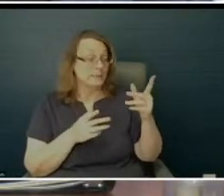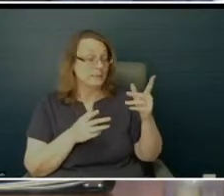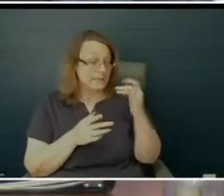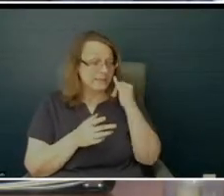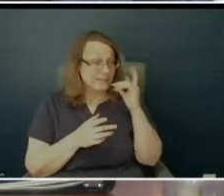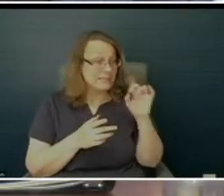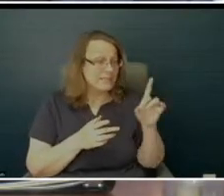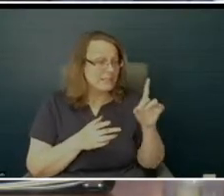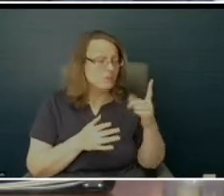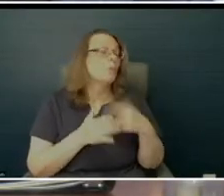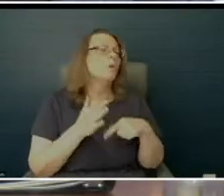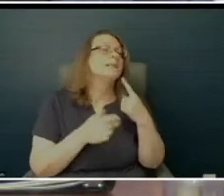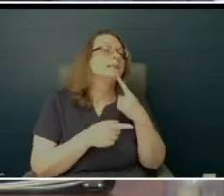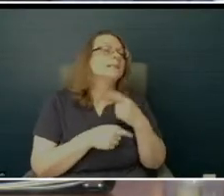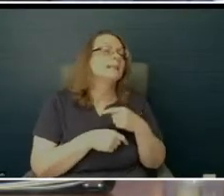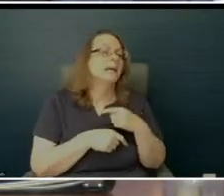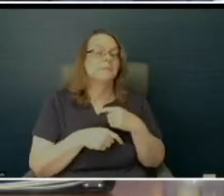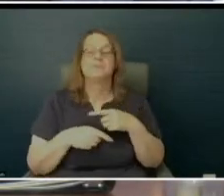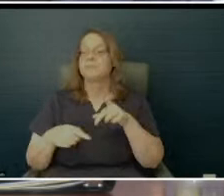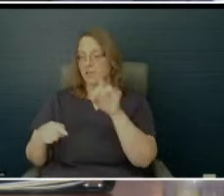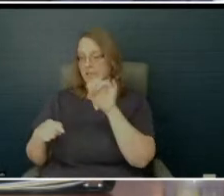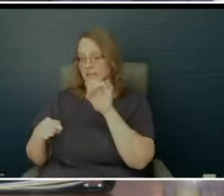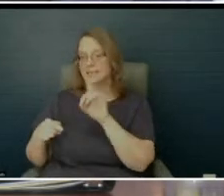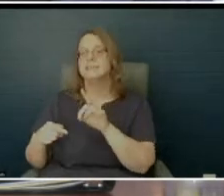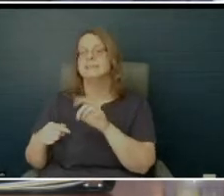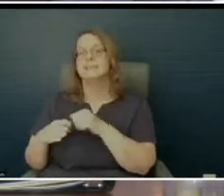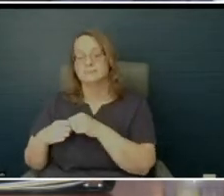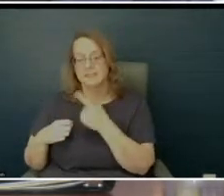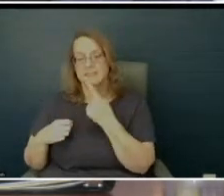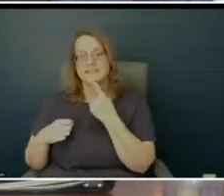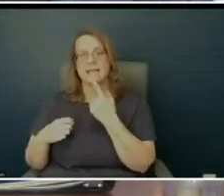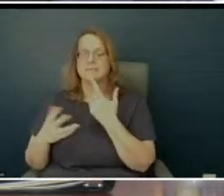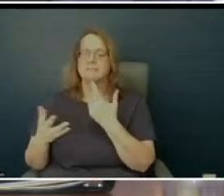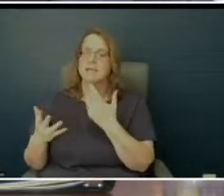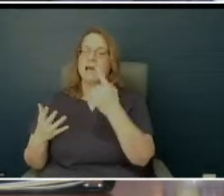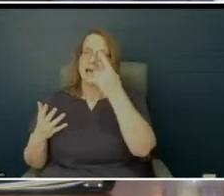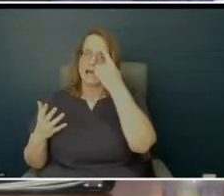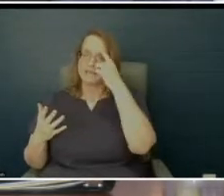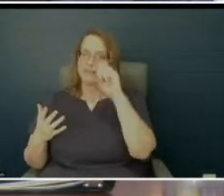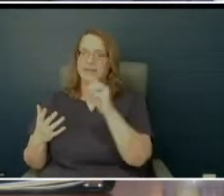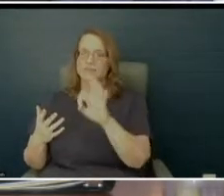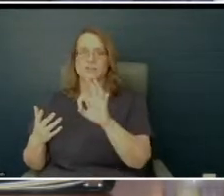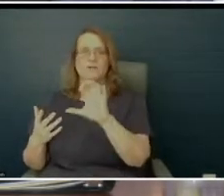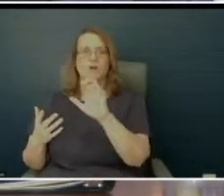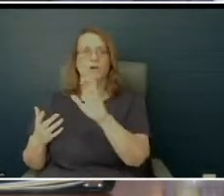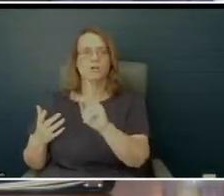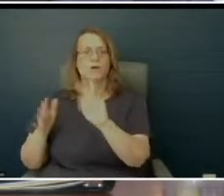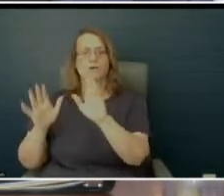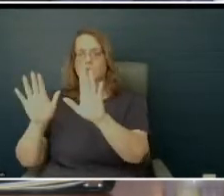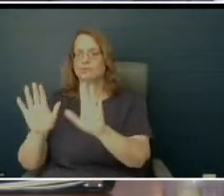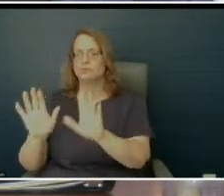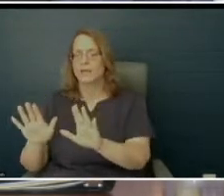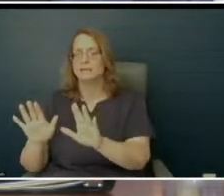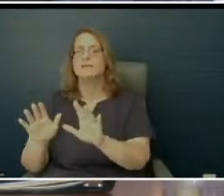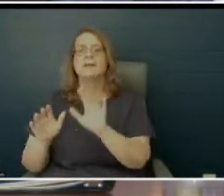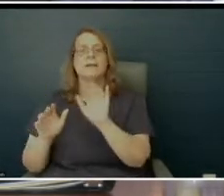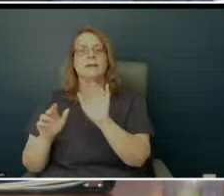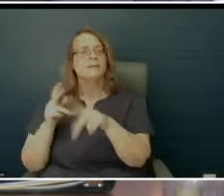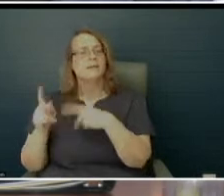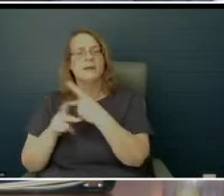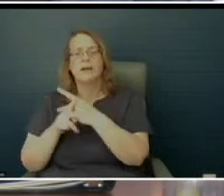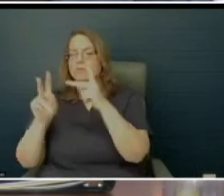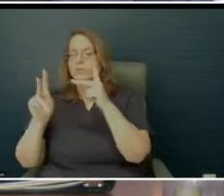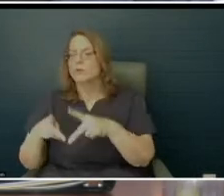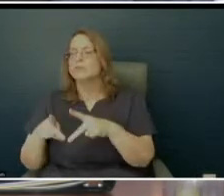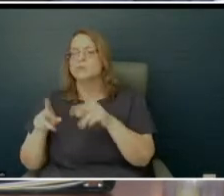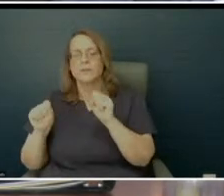Clark. He said something to the effect of, I think Jeff Clark is great, and I think he's the kind of guy who could get in there and do something about this